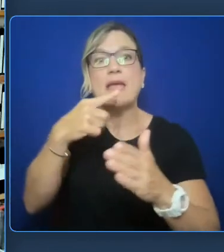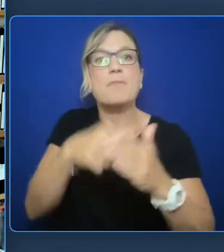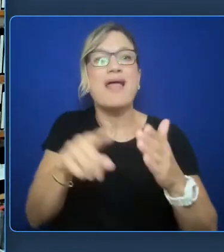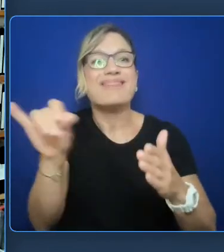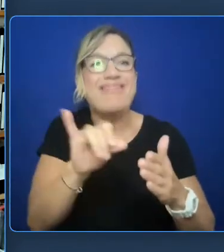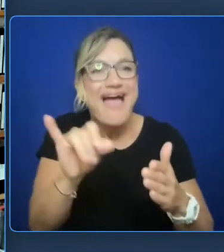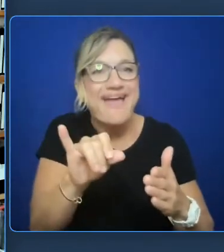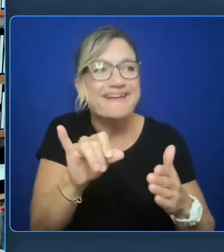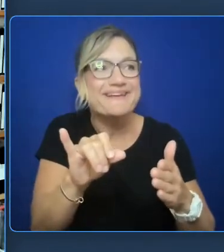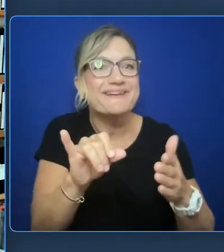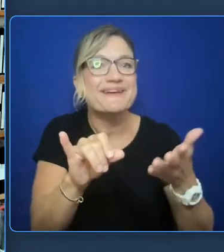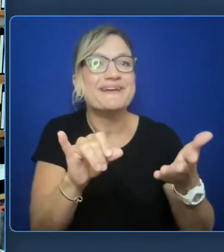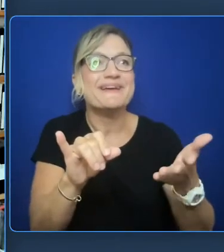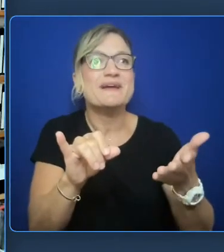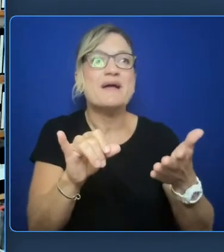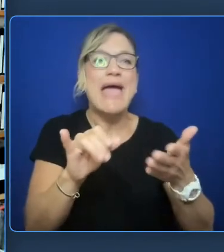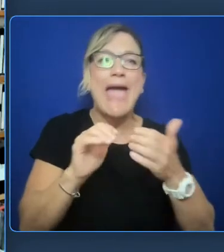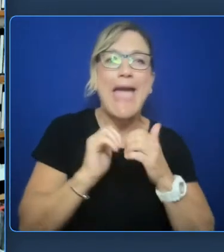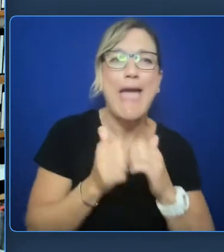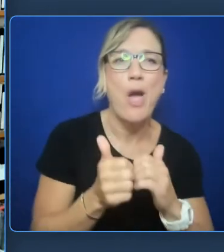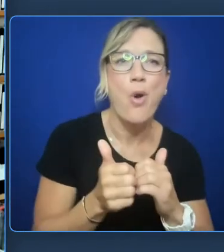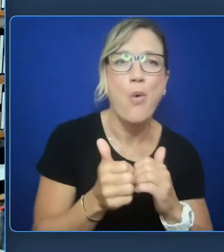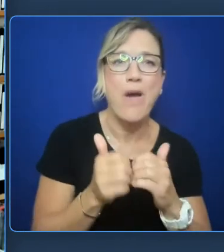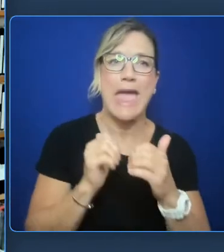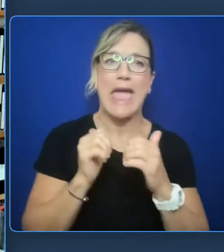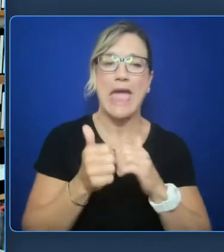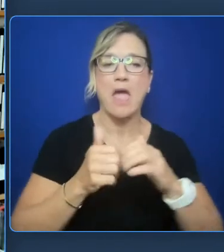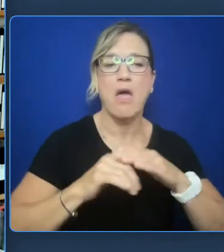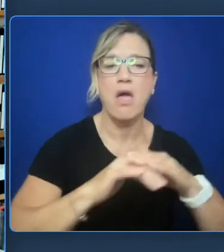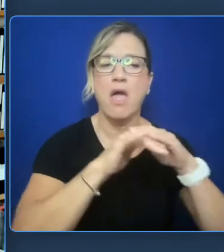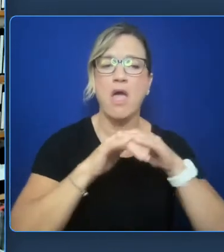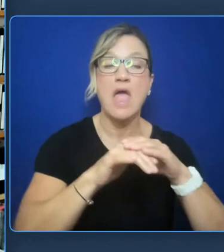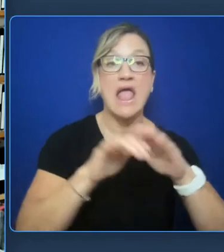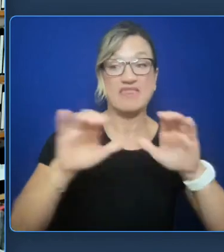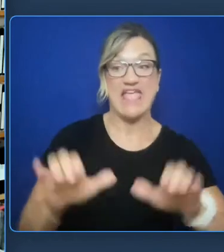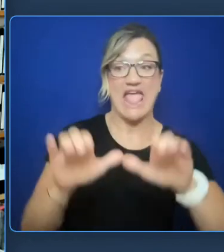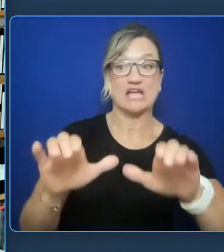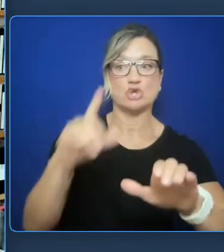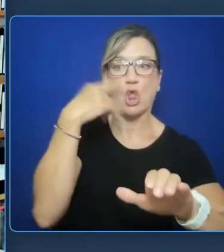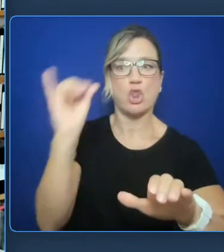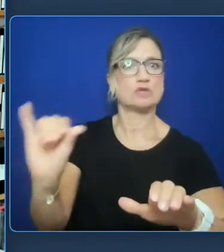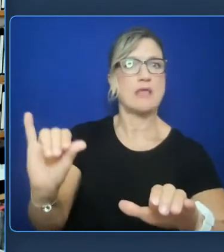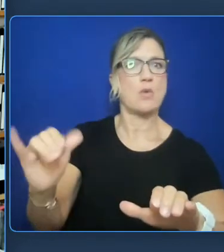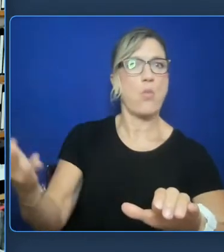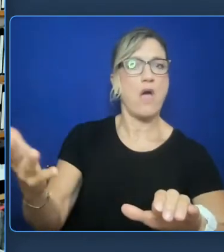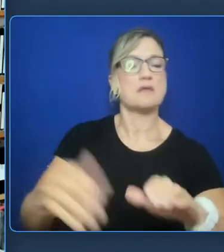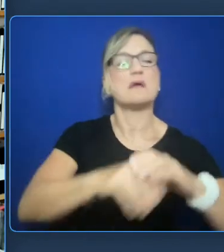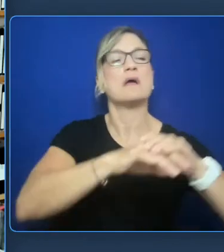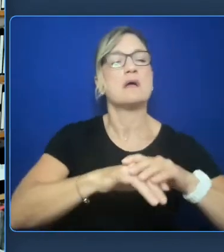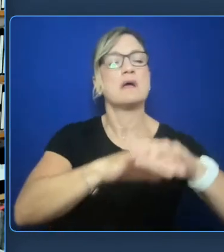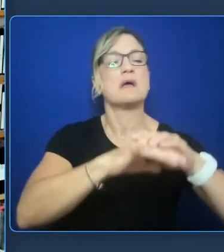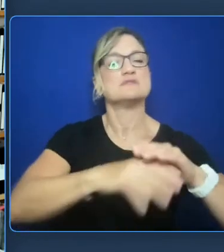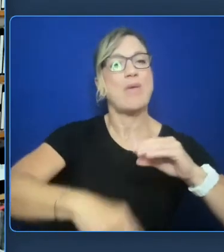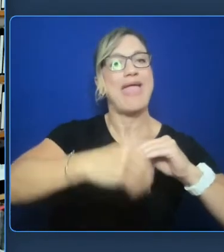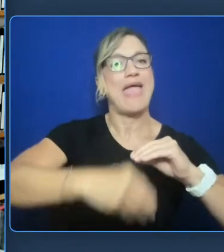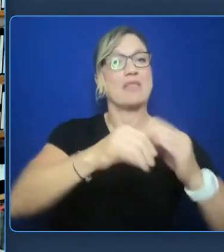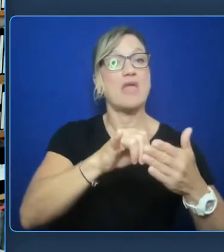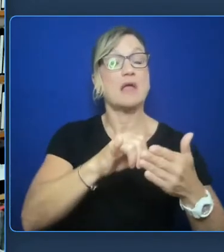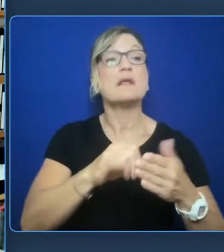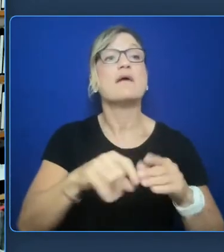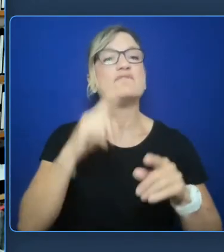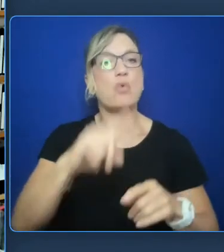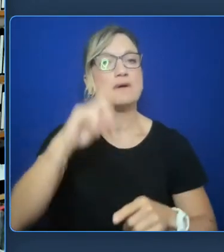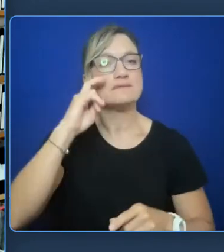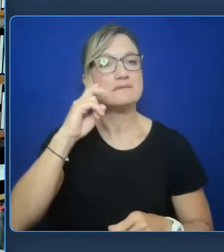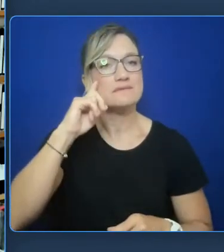like the describer in the pauses, what is the action happening? So it's used for people who are deafblind, or you could